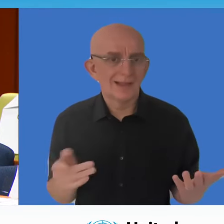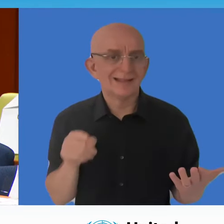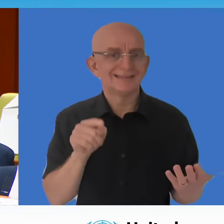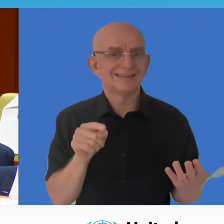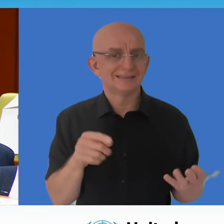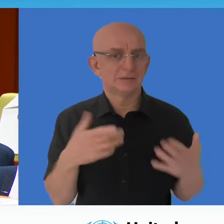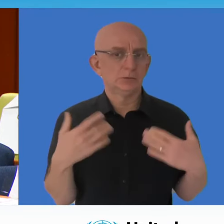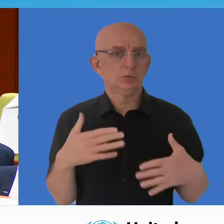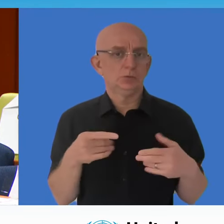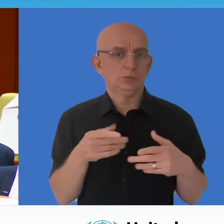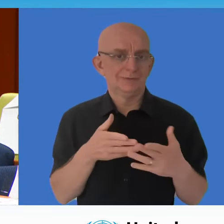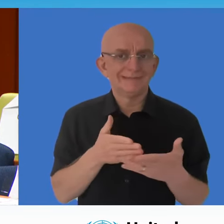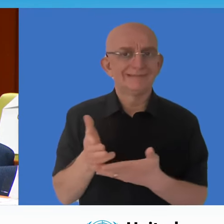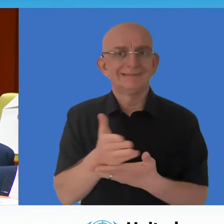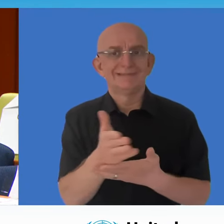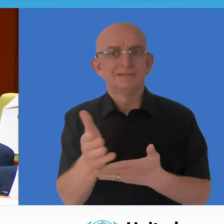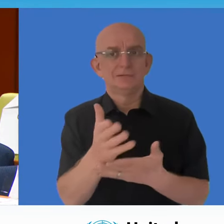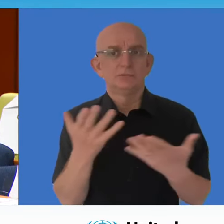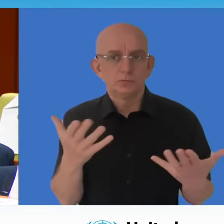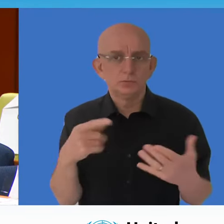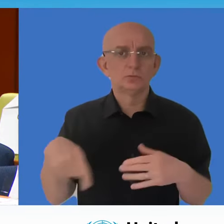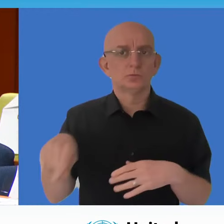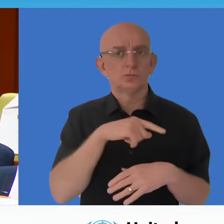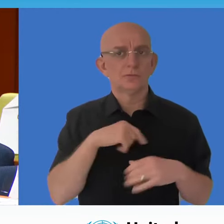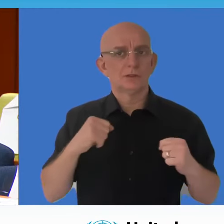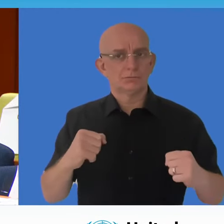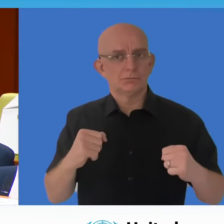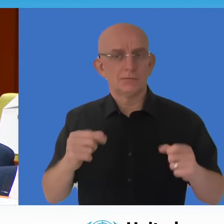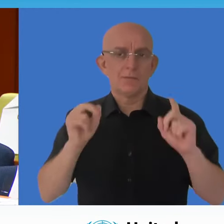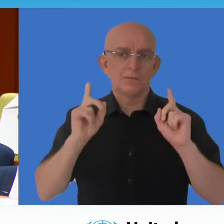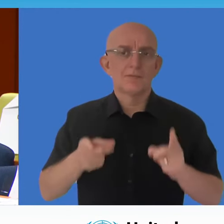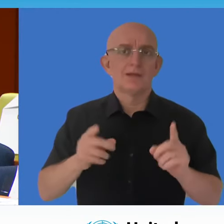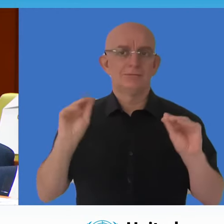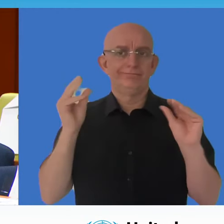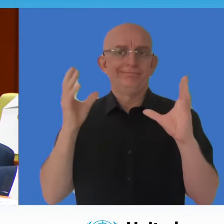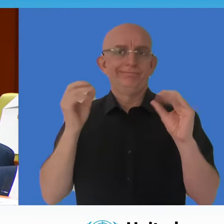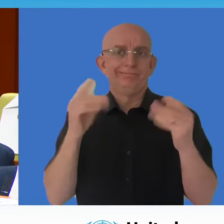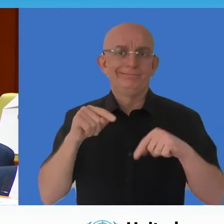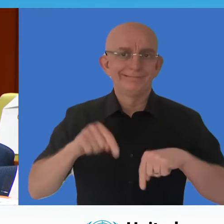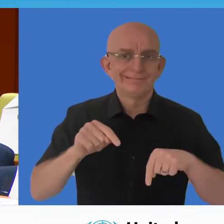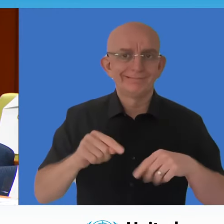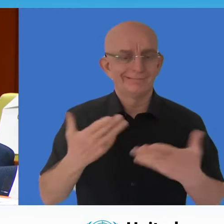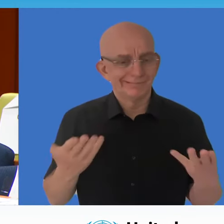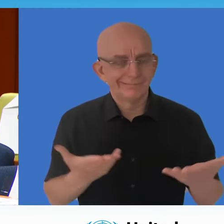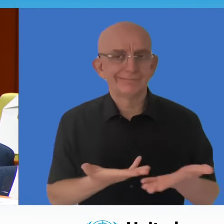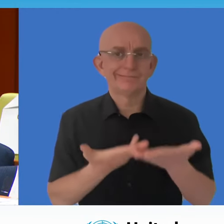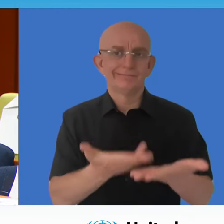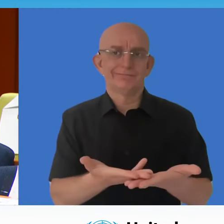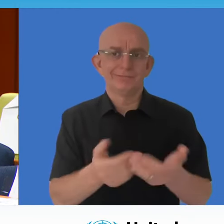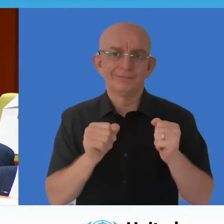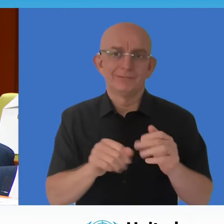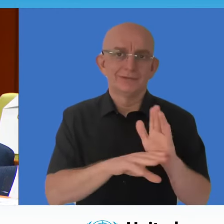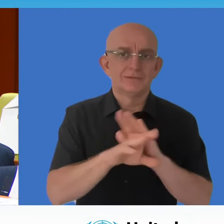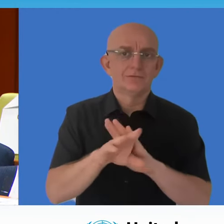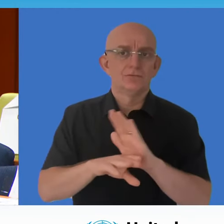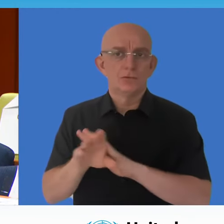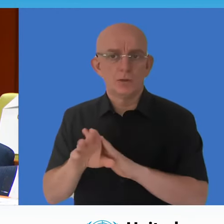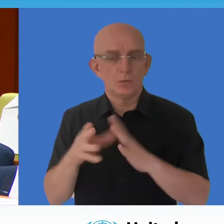concrete action to guarantee their well-being and comprehensive development. To place young people at the very core of public